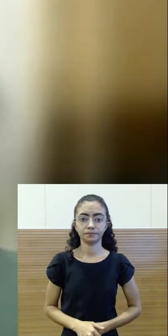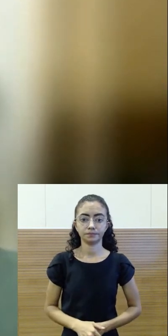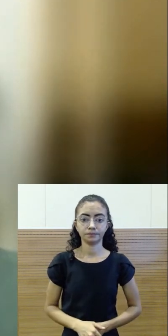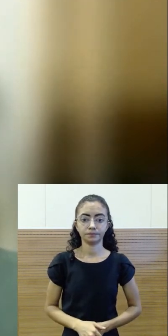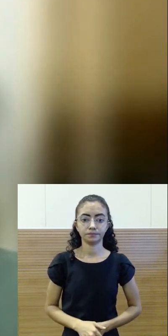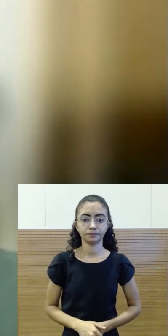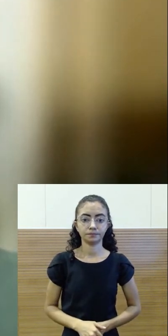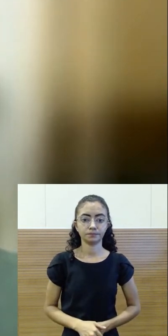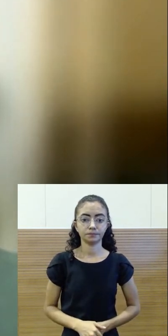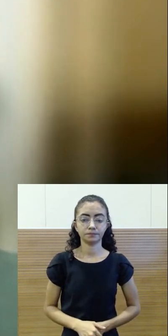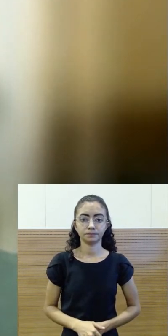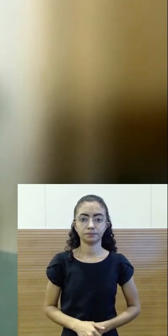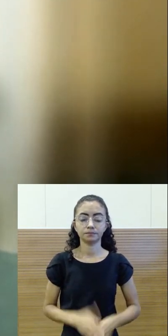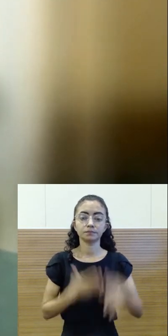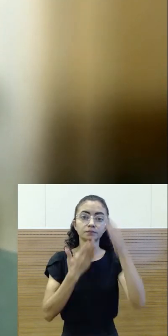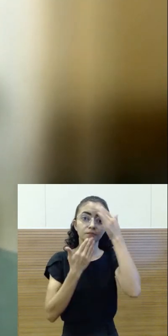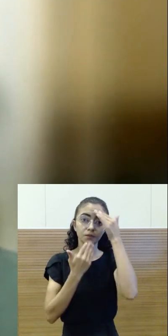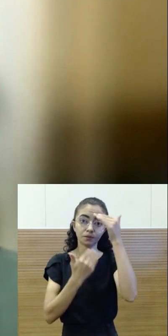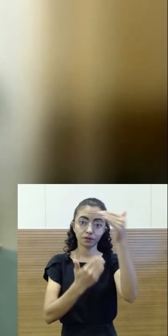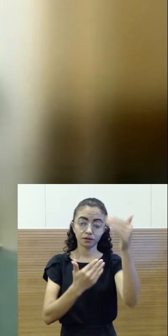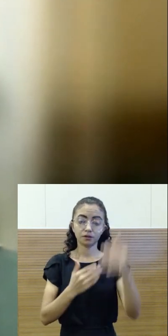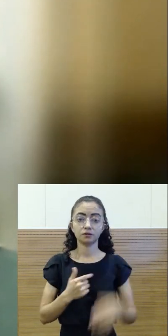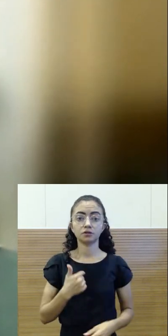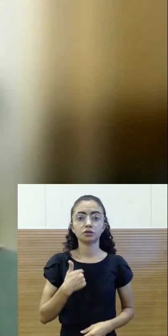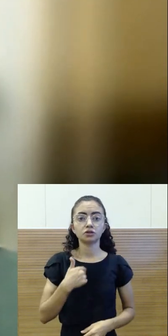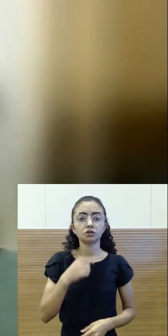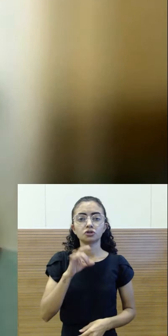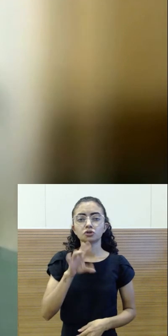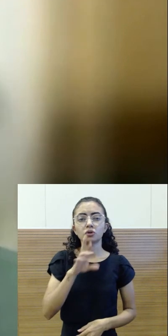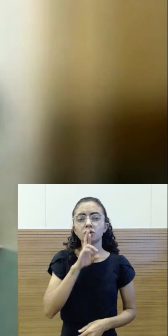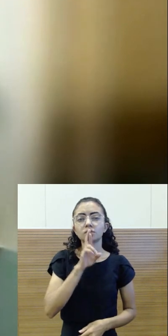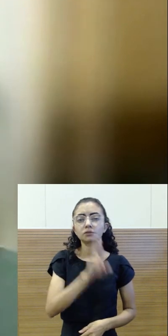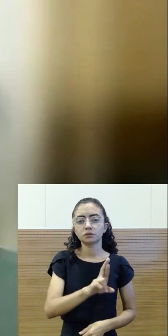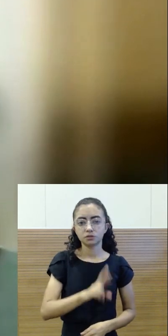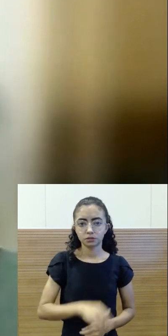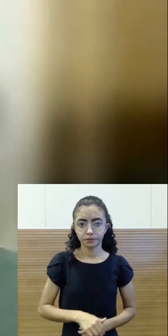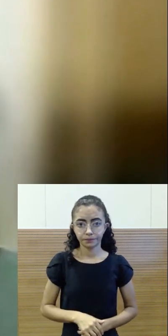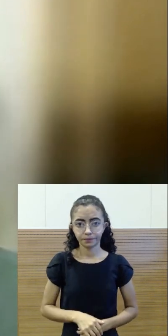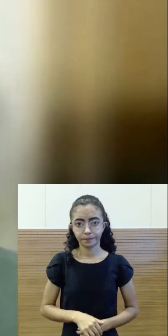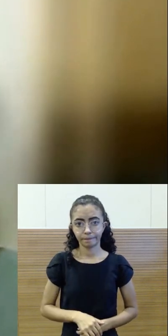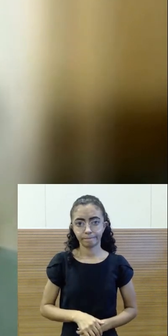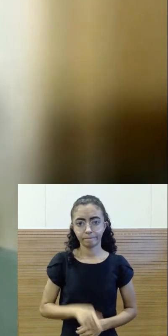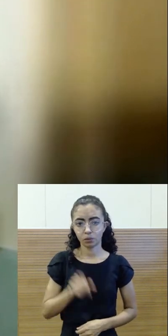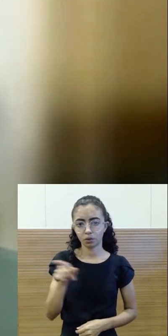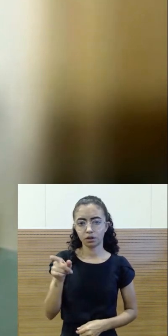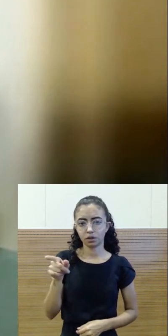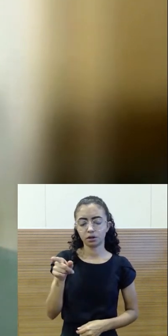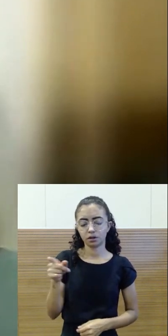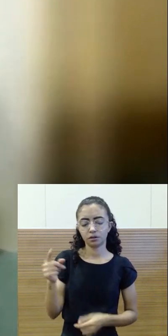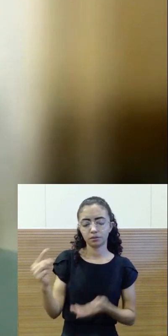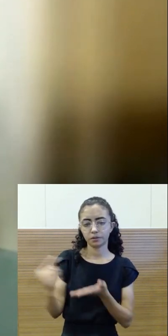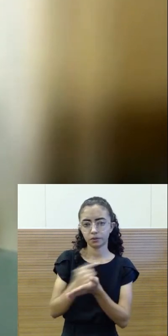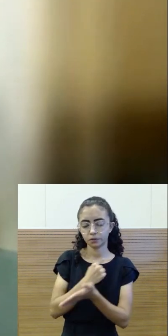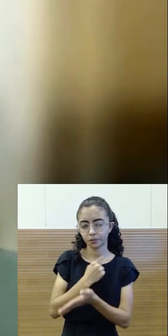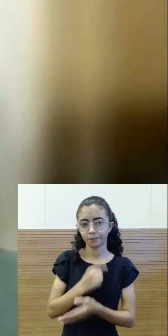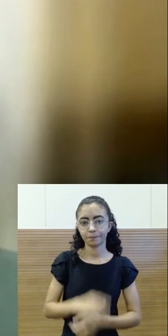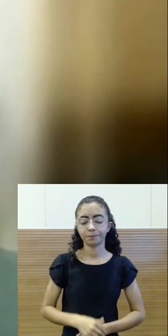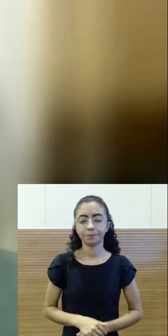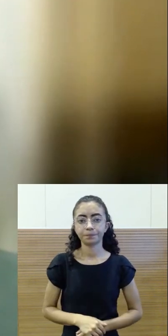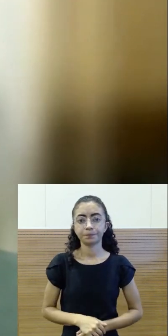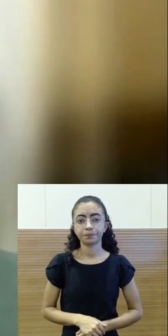Thank you, Gisele. I just want to respond to Jeffrey's question that was directed to me, that I didn't